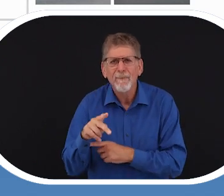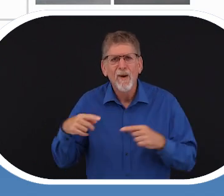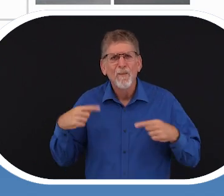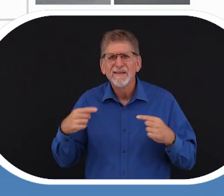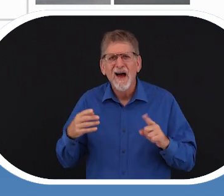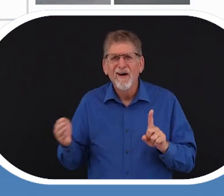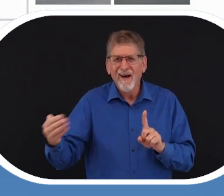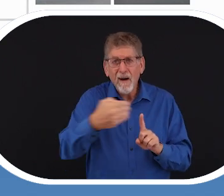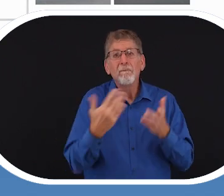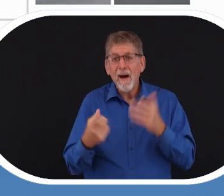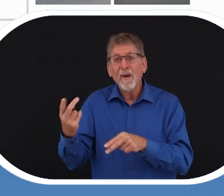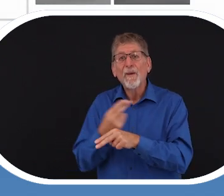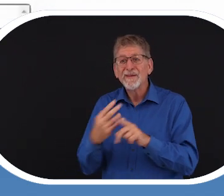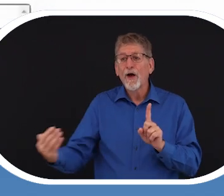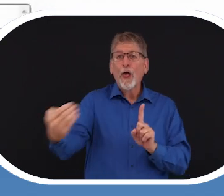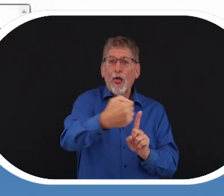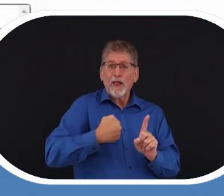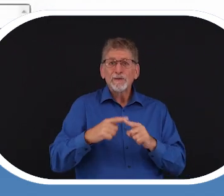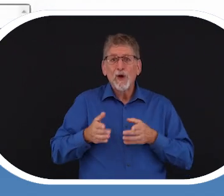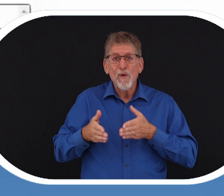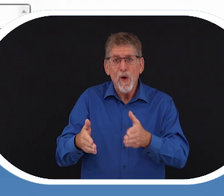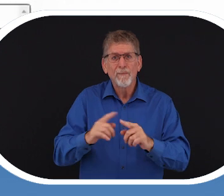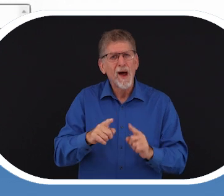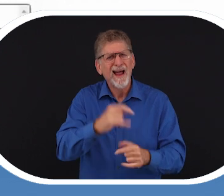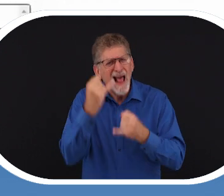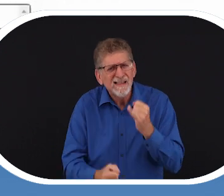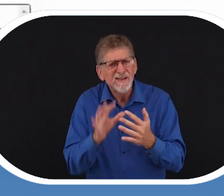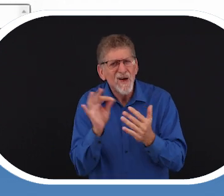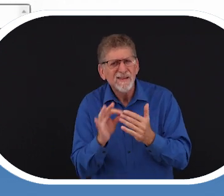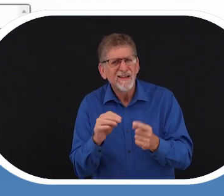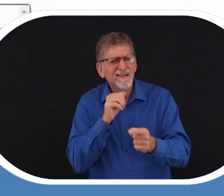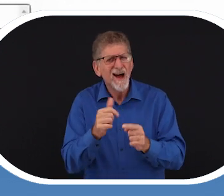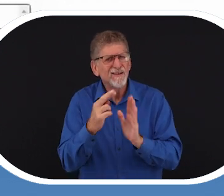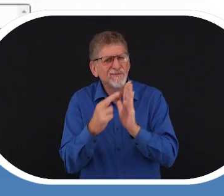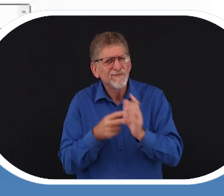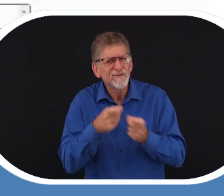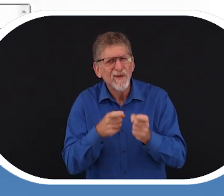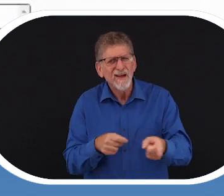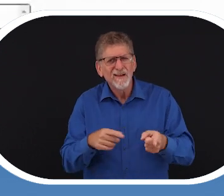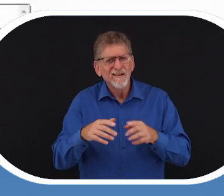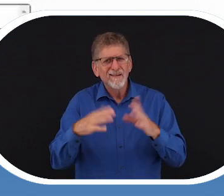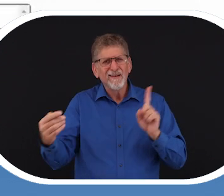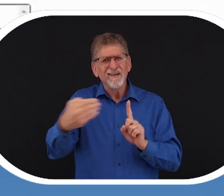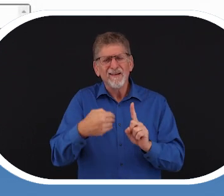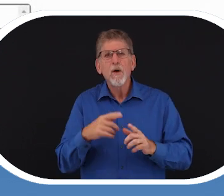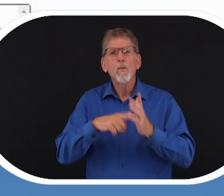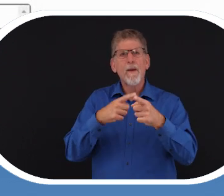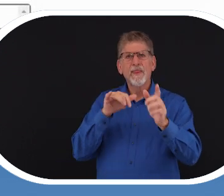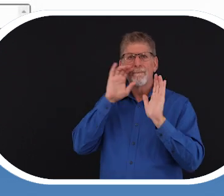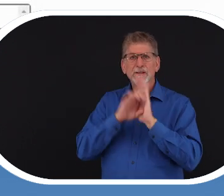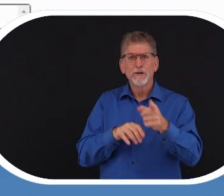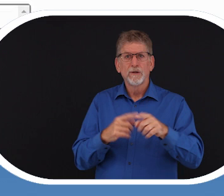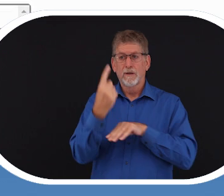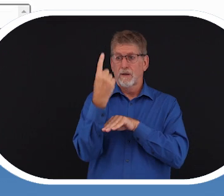last resort, and it's not ADA regulated. How about this one? This pole is not an obstacle.